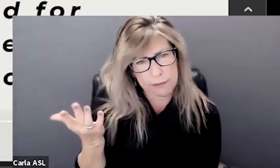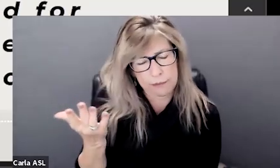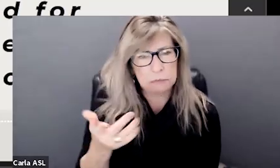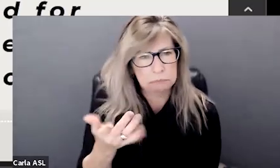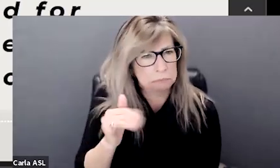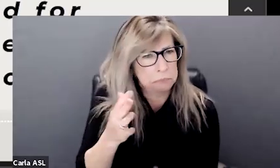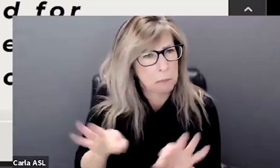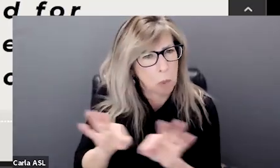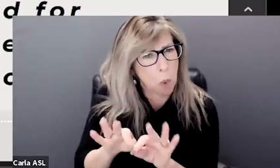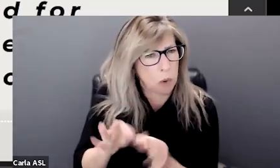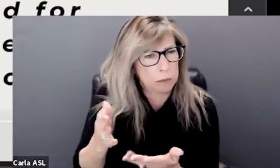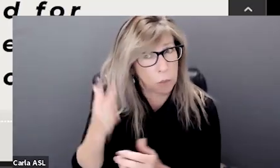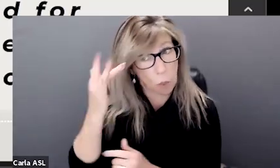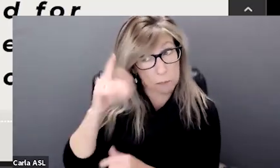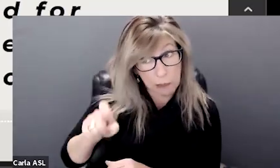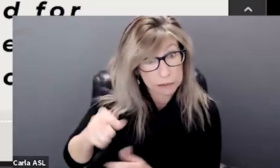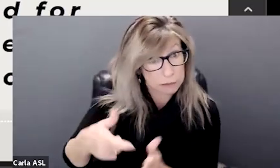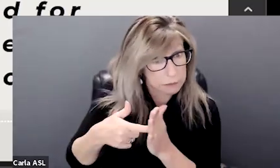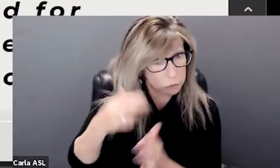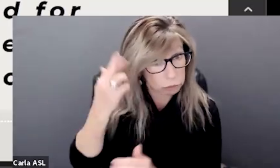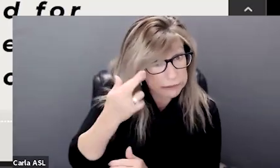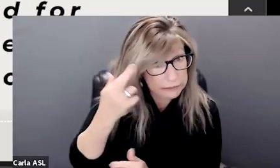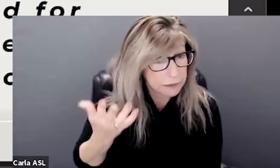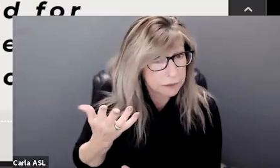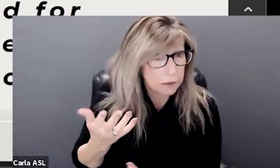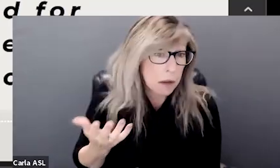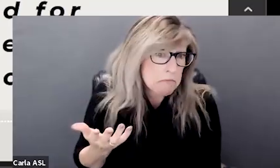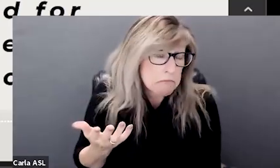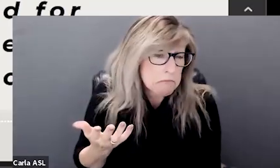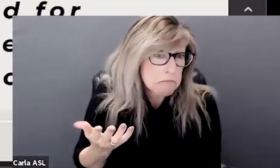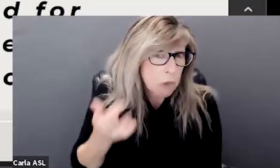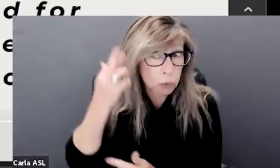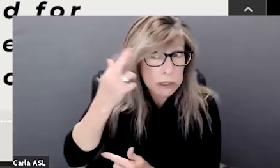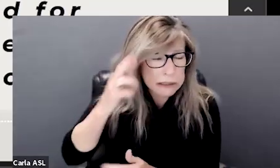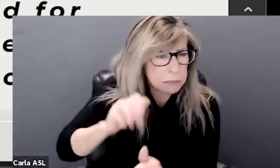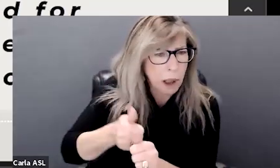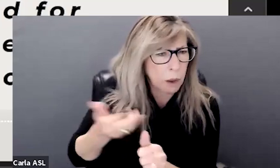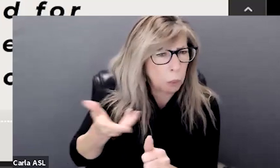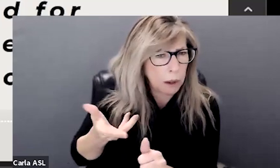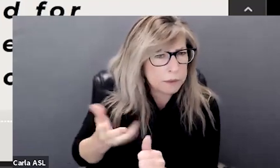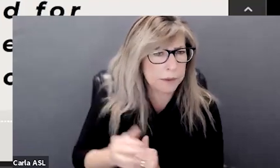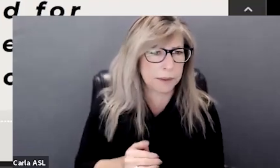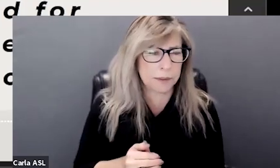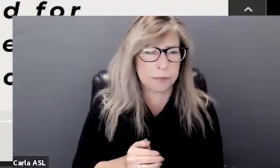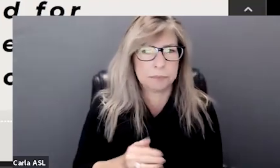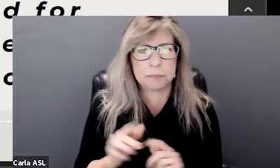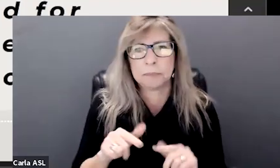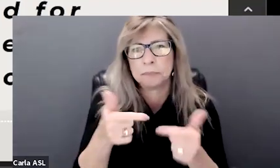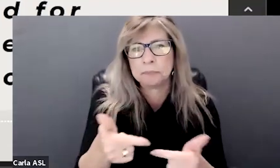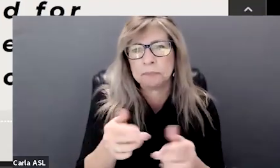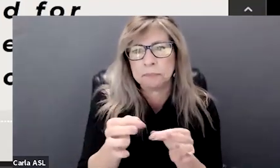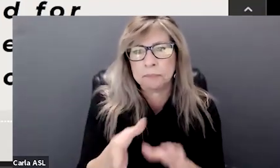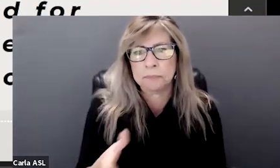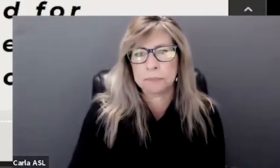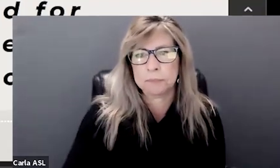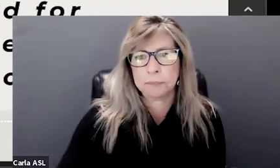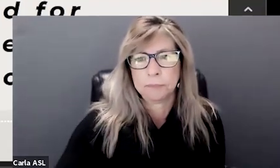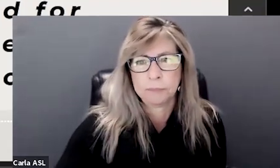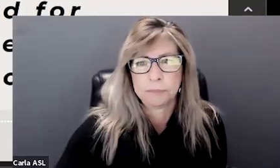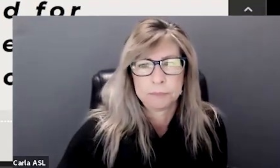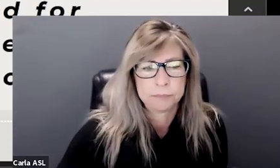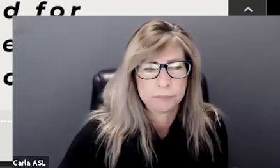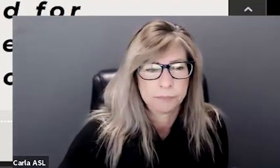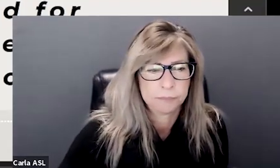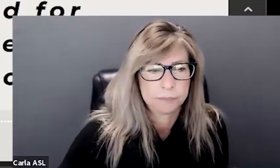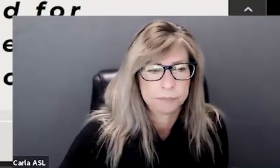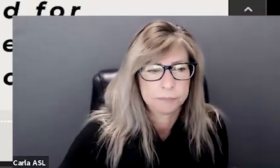that? Is there really a legitimate reason for that? And what might be the discriminatory impact of having a policy